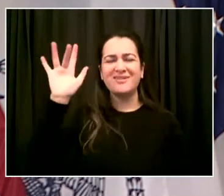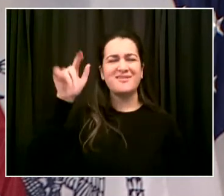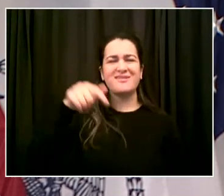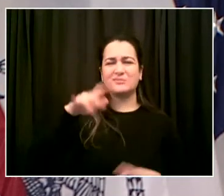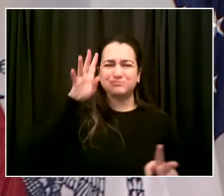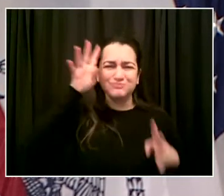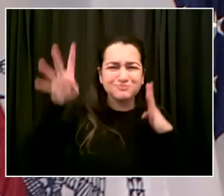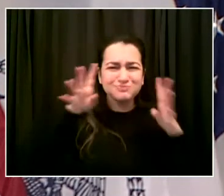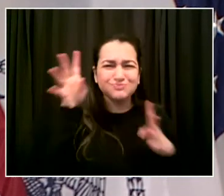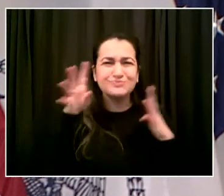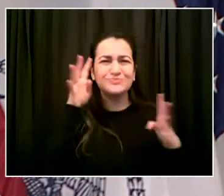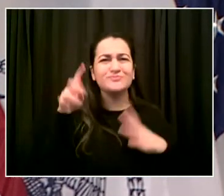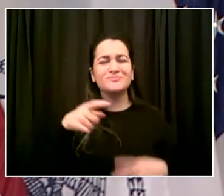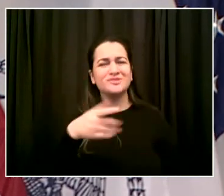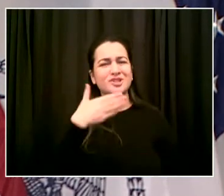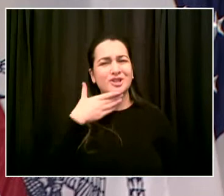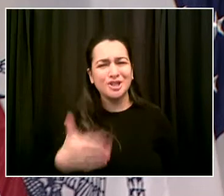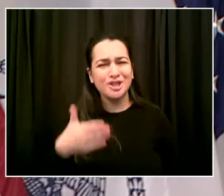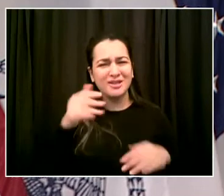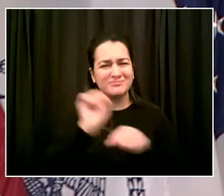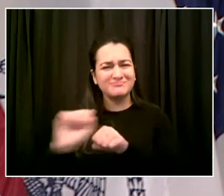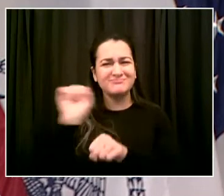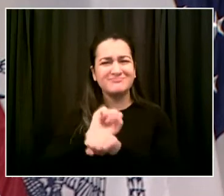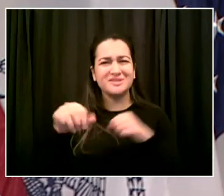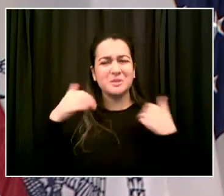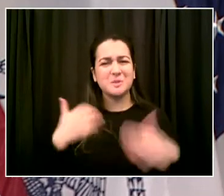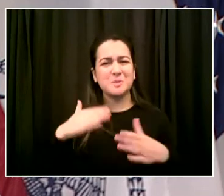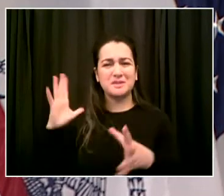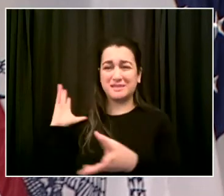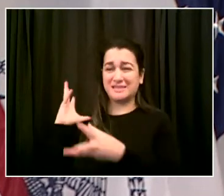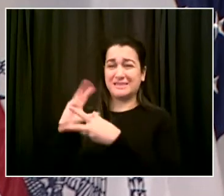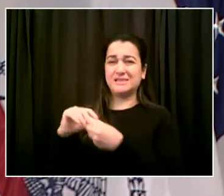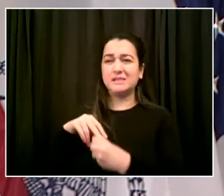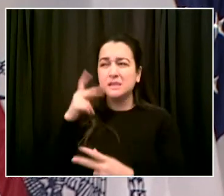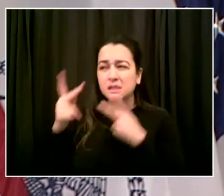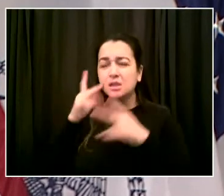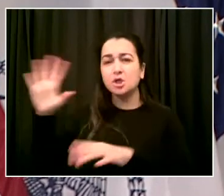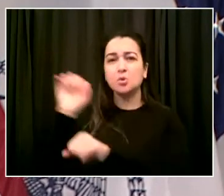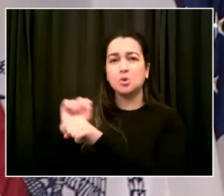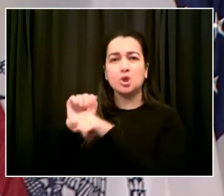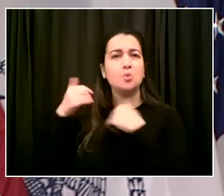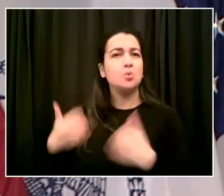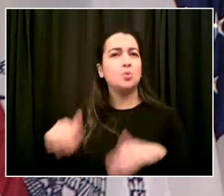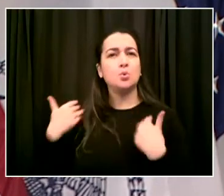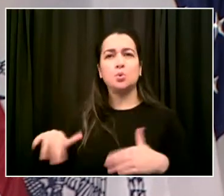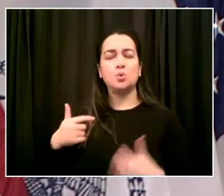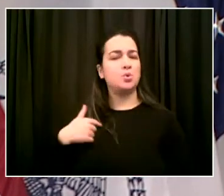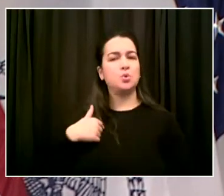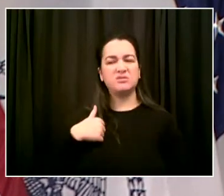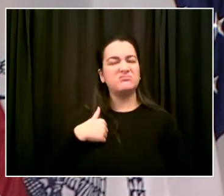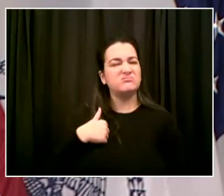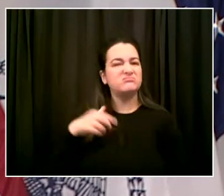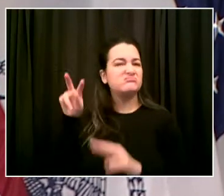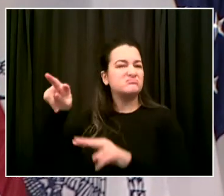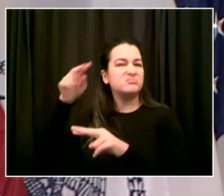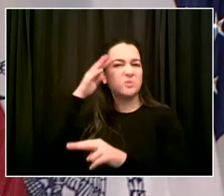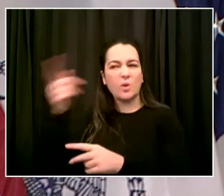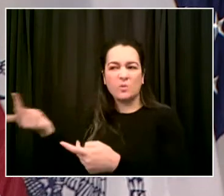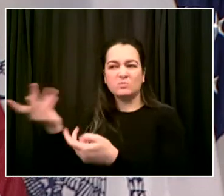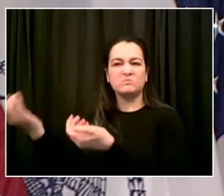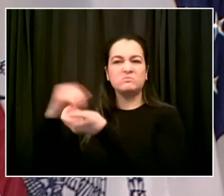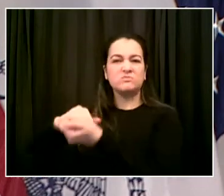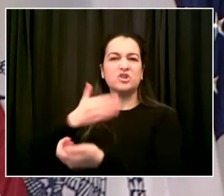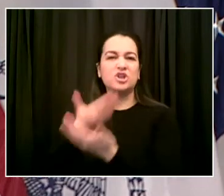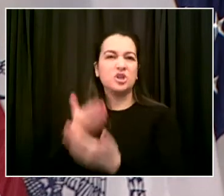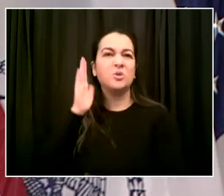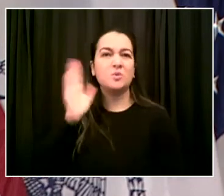who has devoted her whole life to helping people get around the city better and better. So as of today, our new